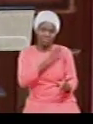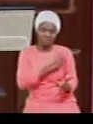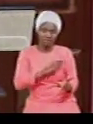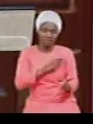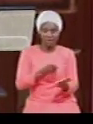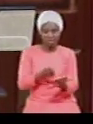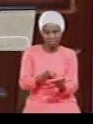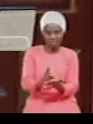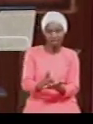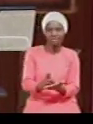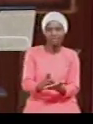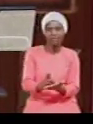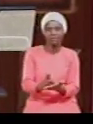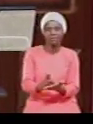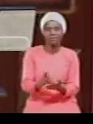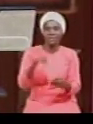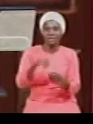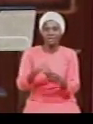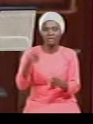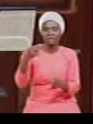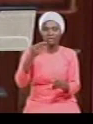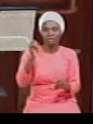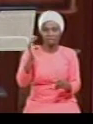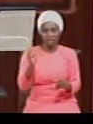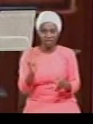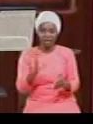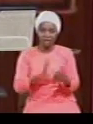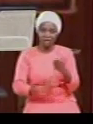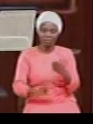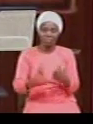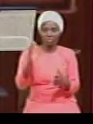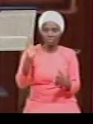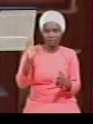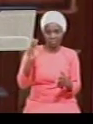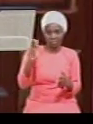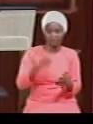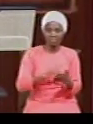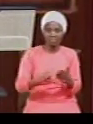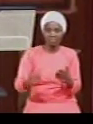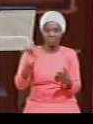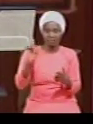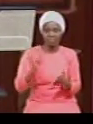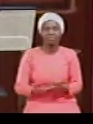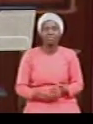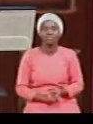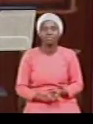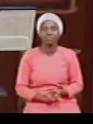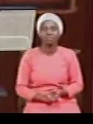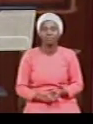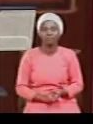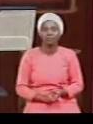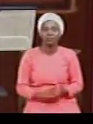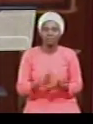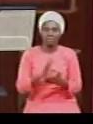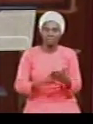Hebrews chapter 13, reading from verse 18. Hebrews